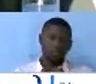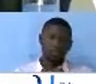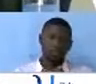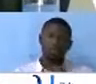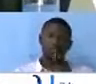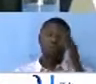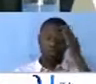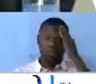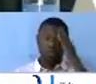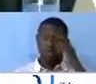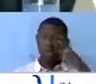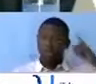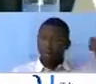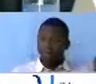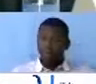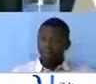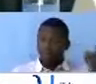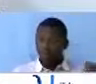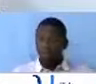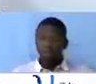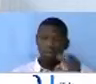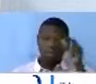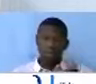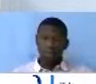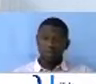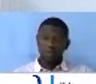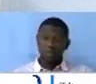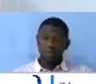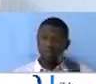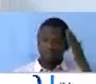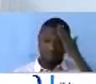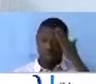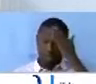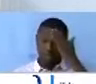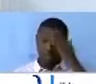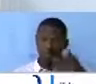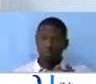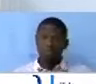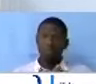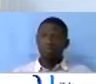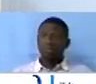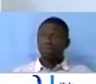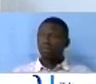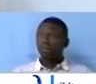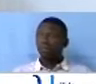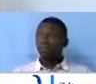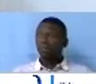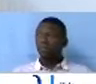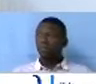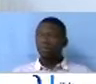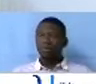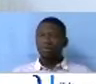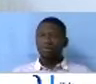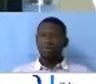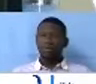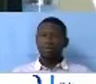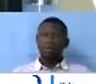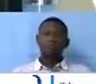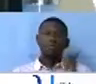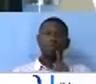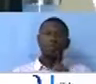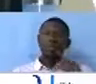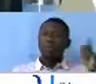criminal. It's unlawful. Oh, yeah. And what is the sanction?